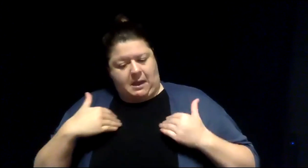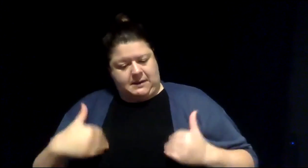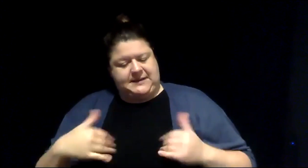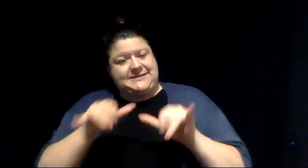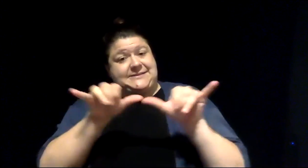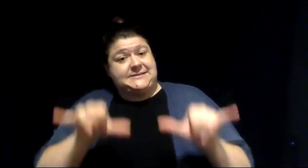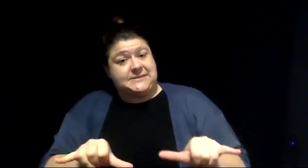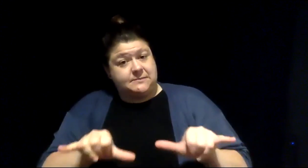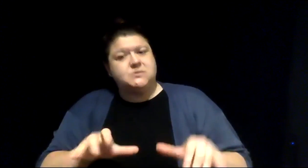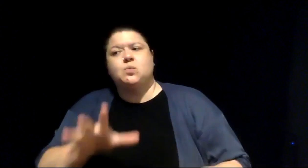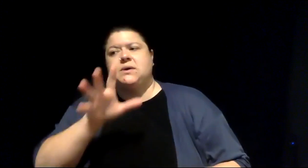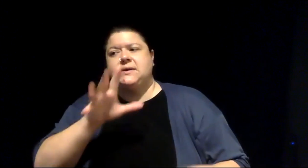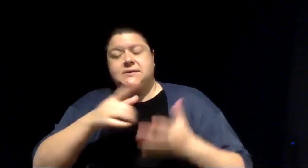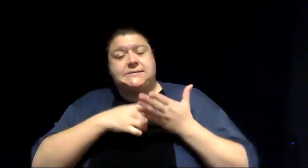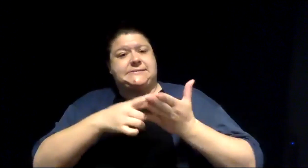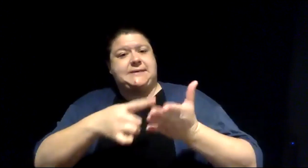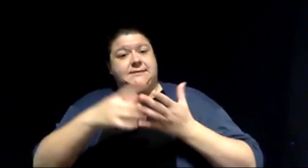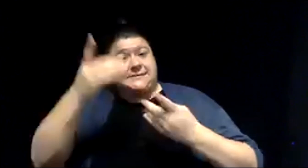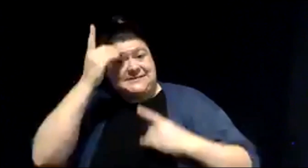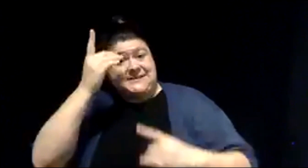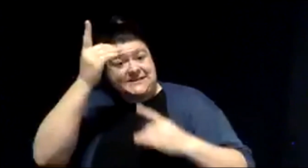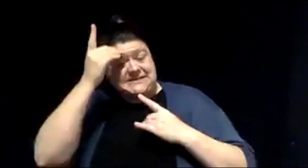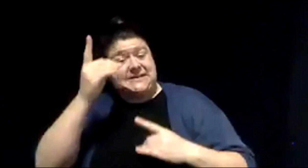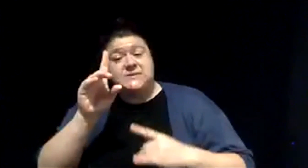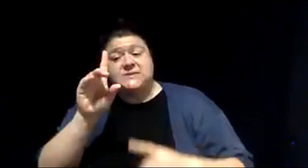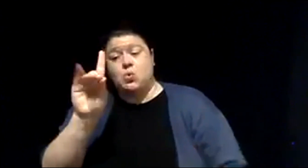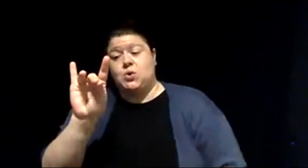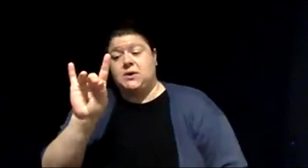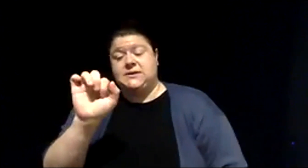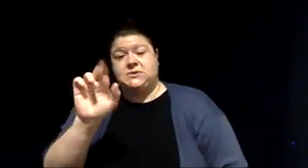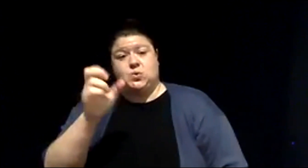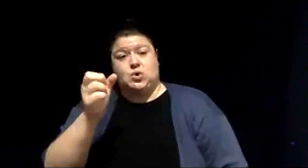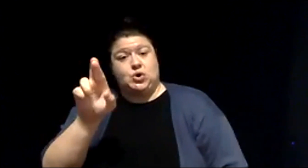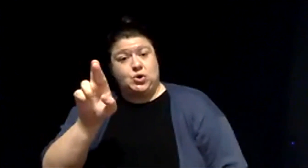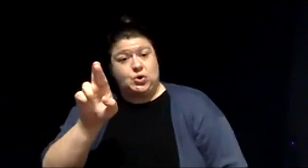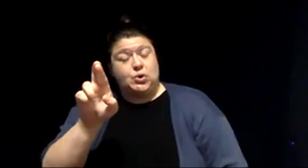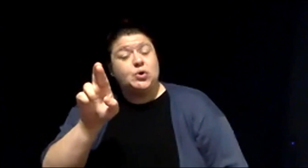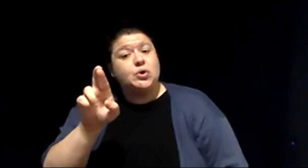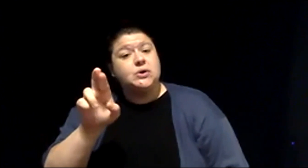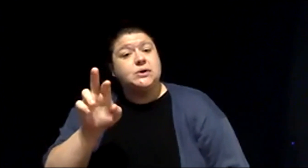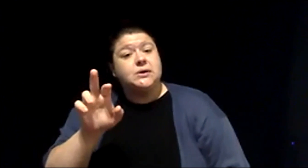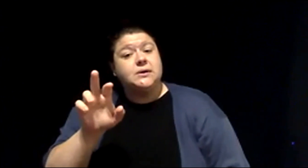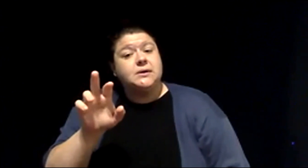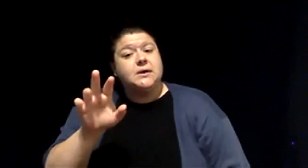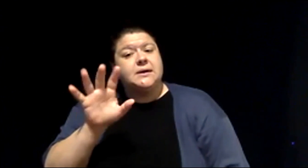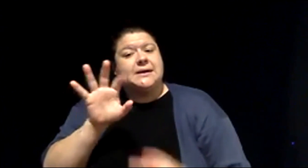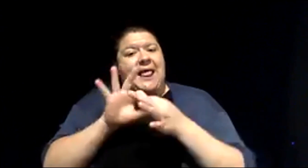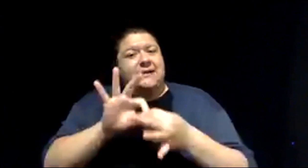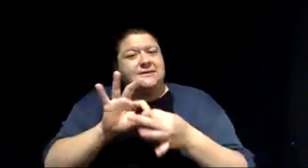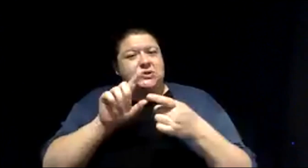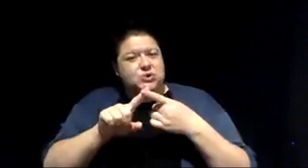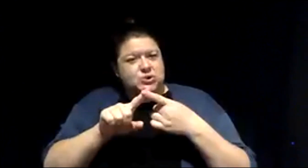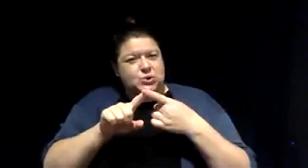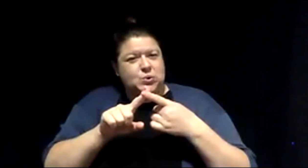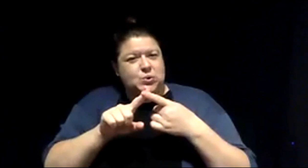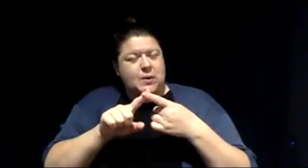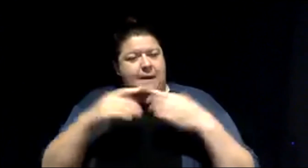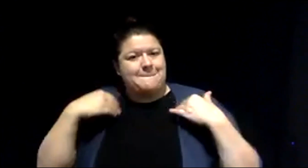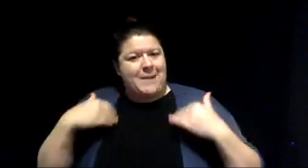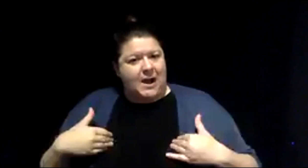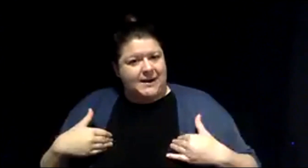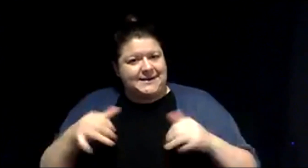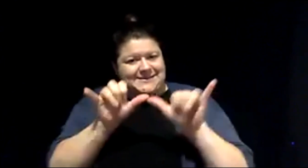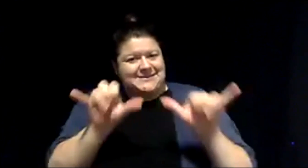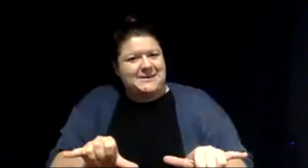disorders related to a particular body system, what's the word for pathology, or what does the